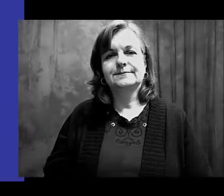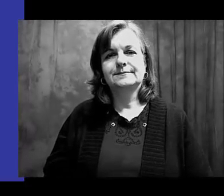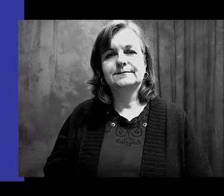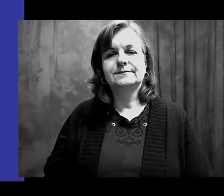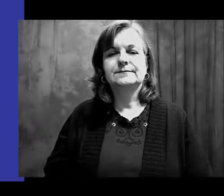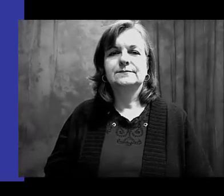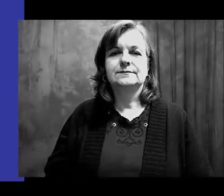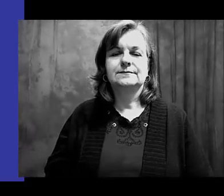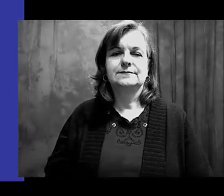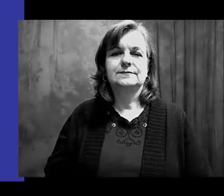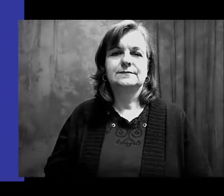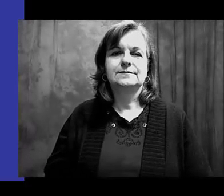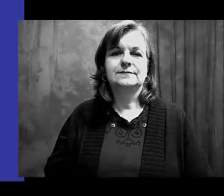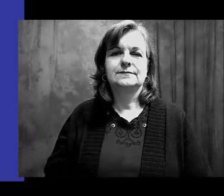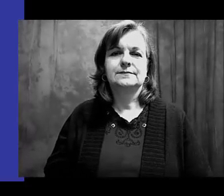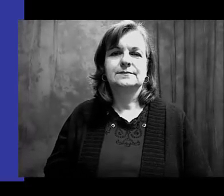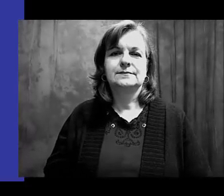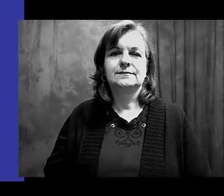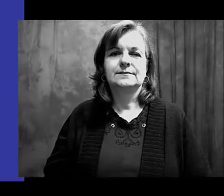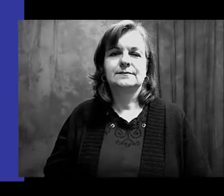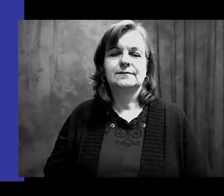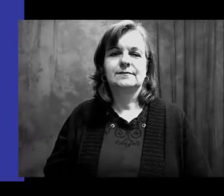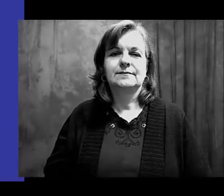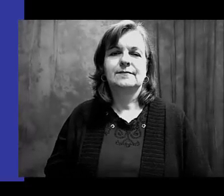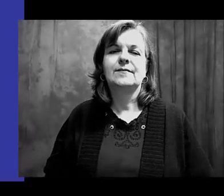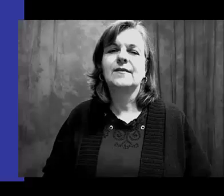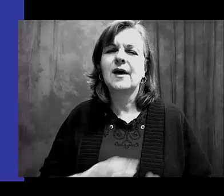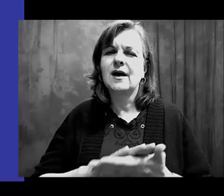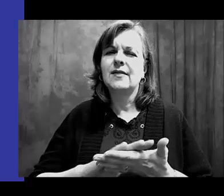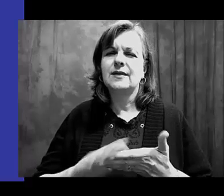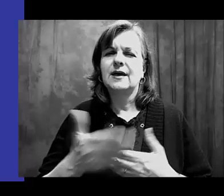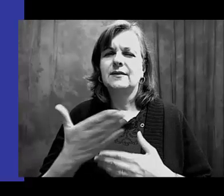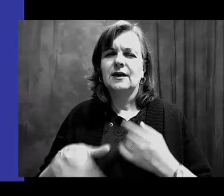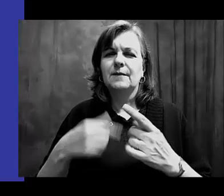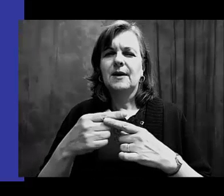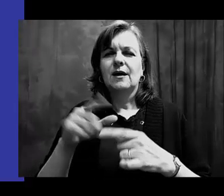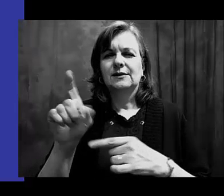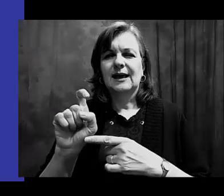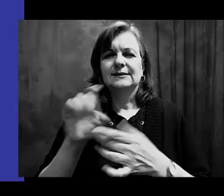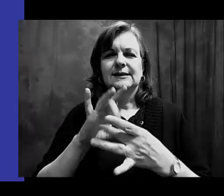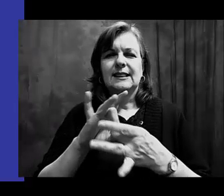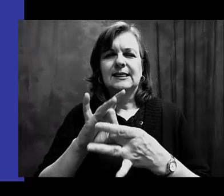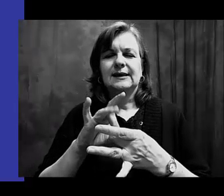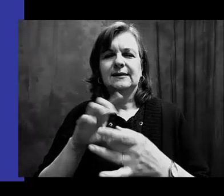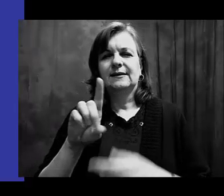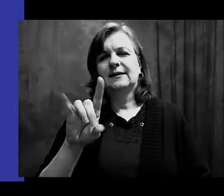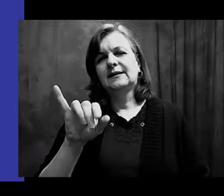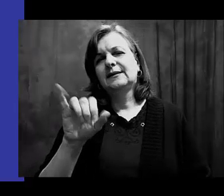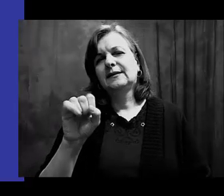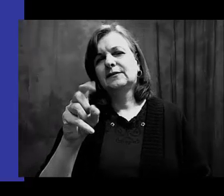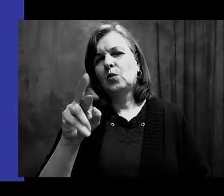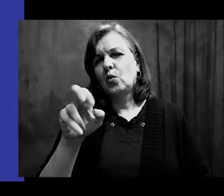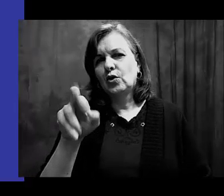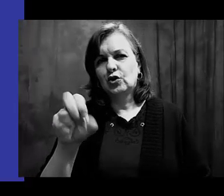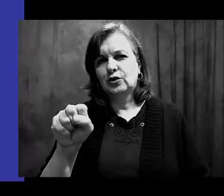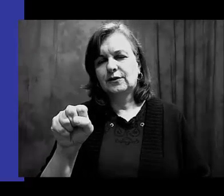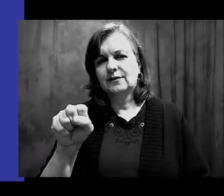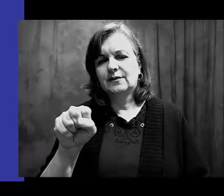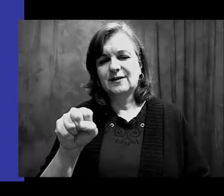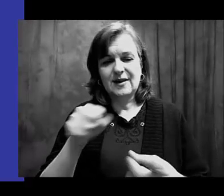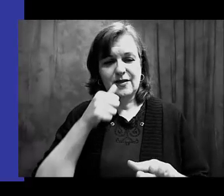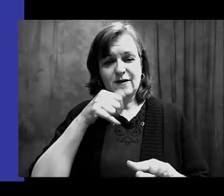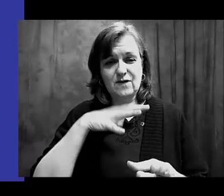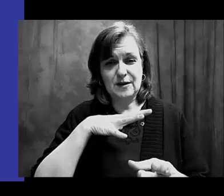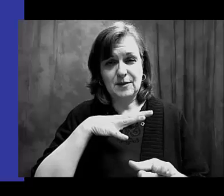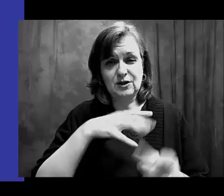Now, the nice thing with X-linked disorders is that you often need 2 copies in females to show